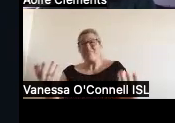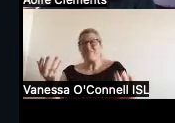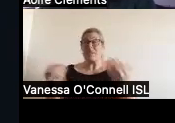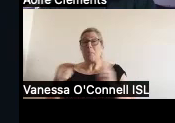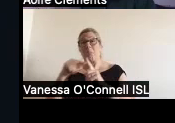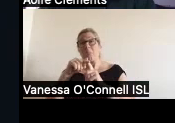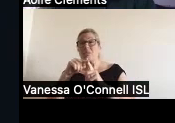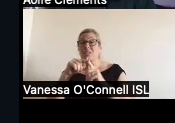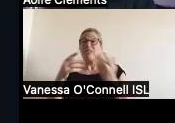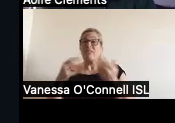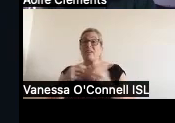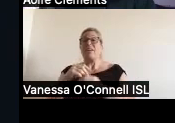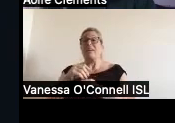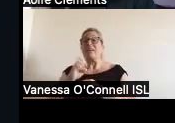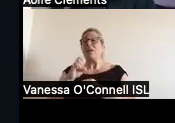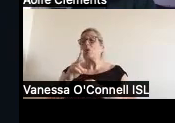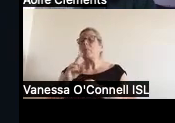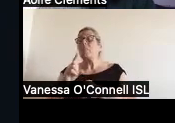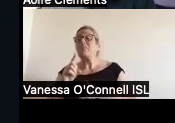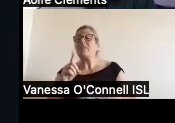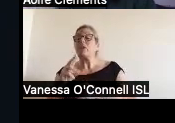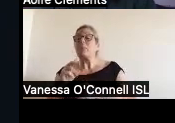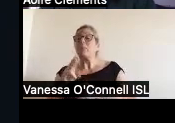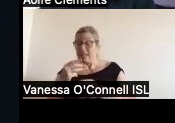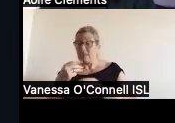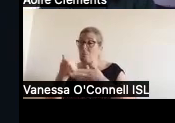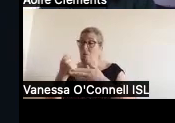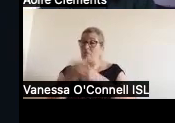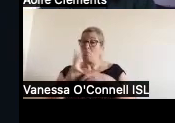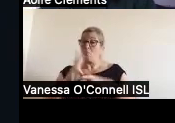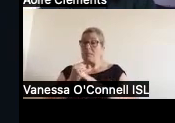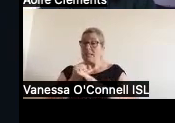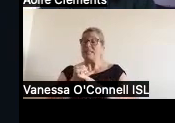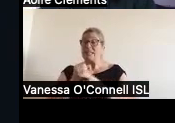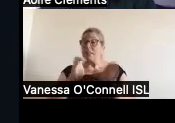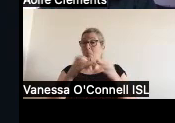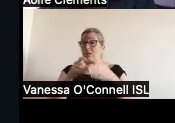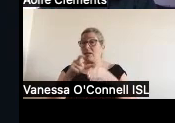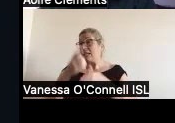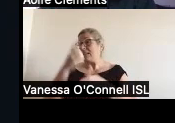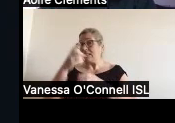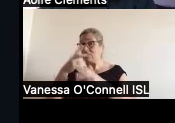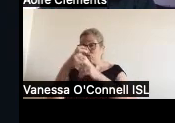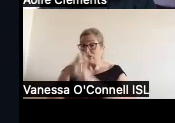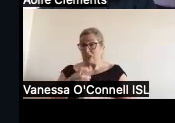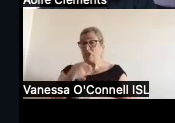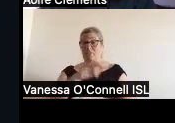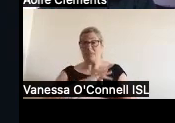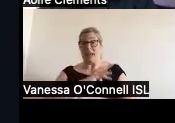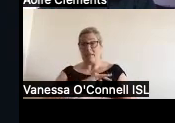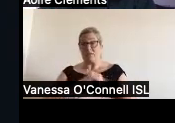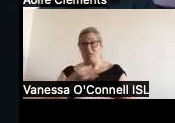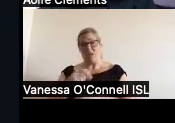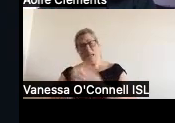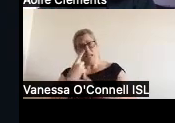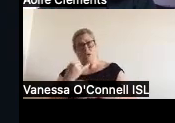internal women's group, so for a bit of peer support for women within the party, and the DUP carried out a piece of research on this issue within the party. So